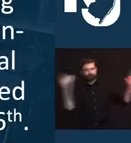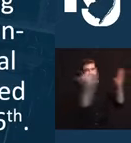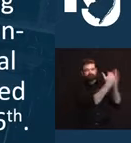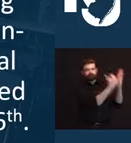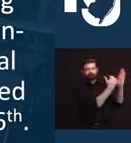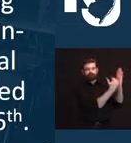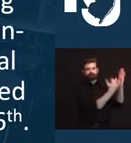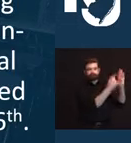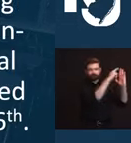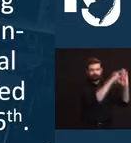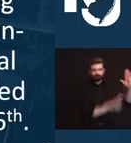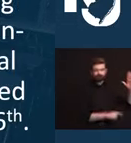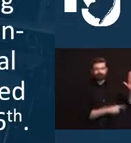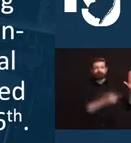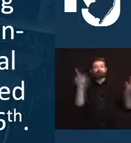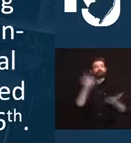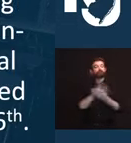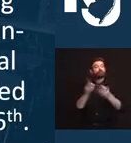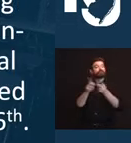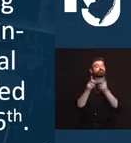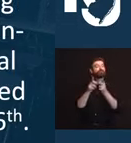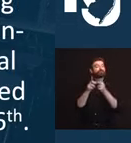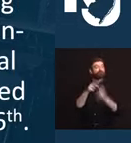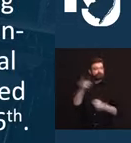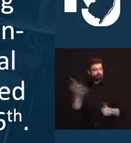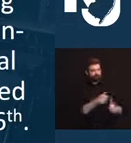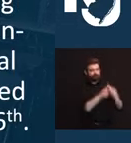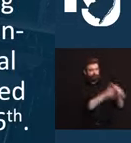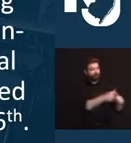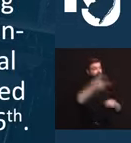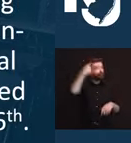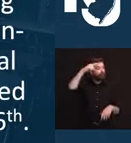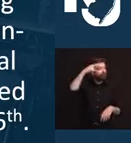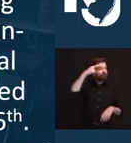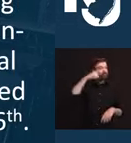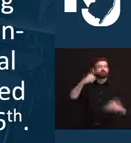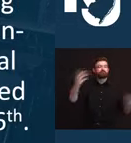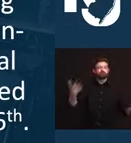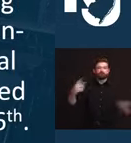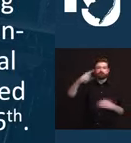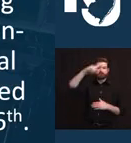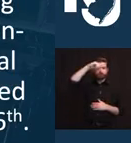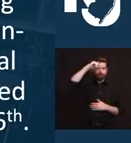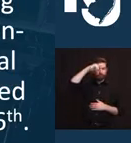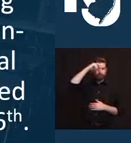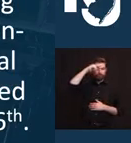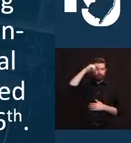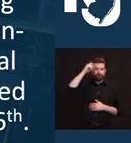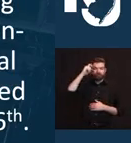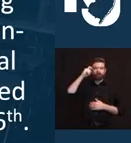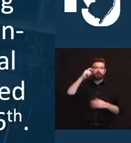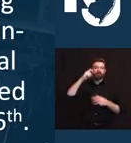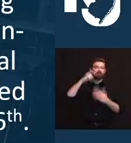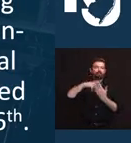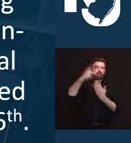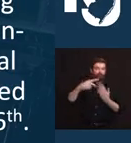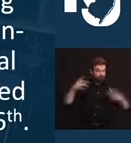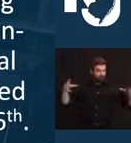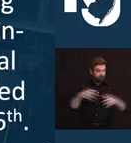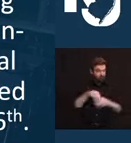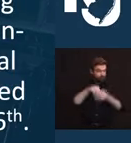education services, all beginning on July 6th. This guidance will allow districts to provide